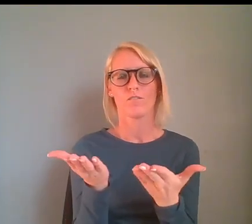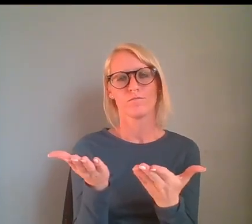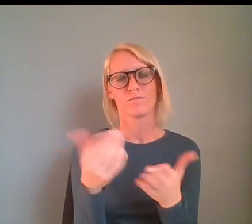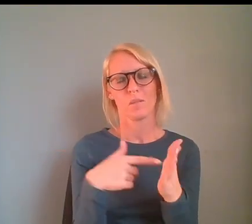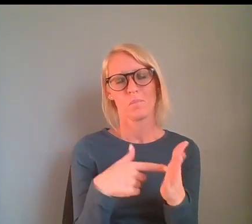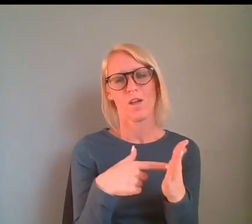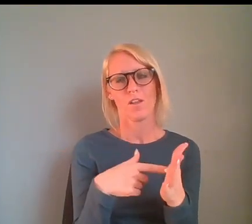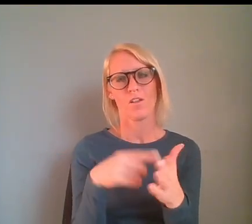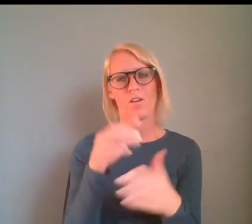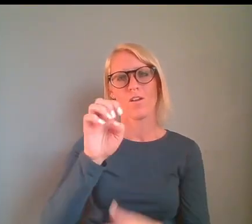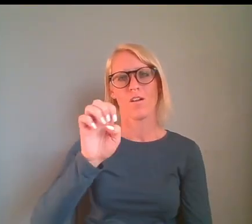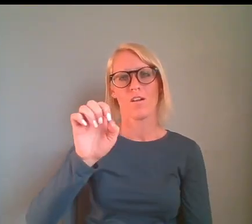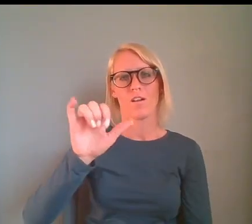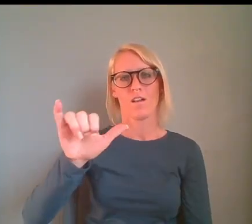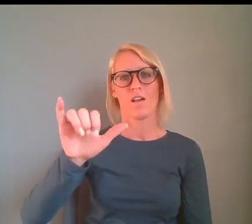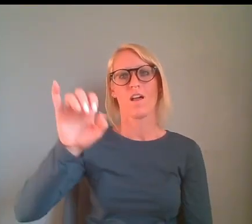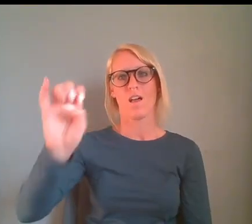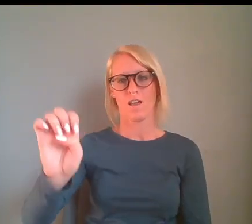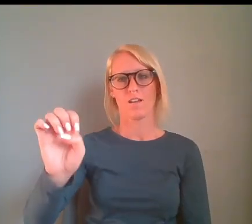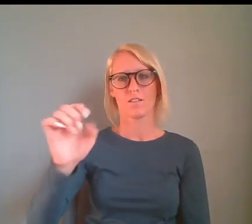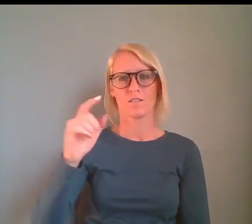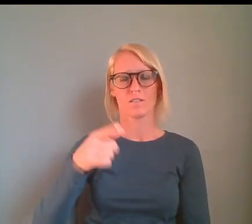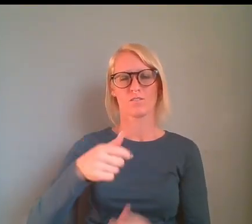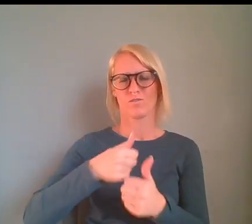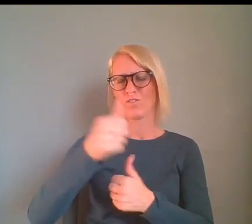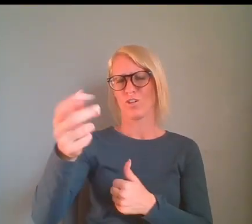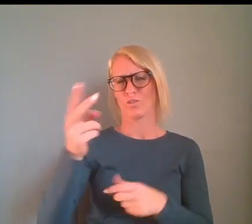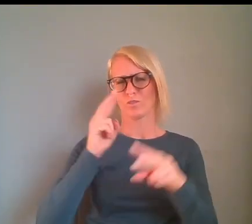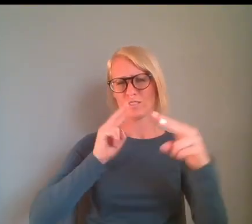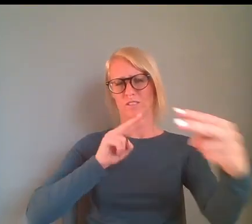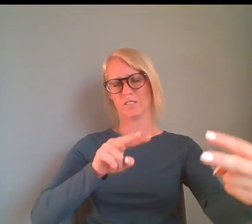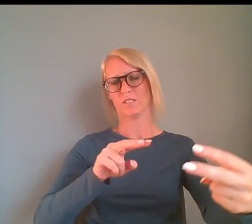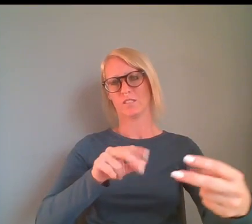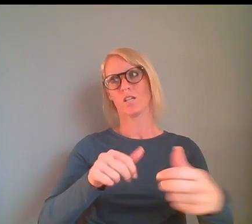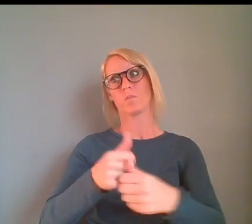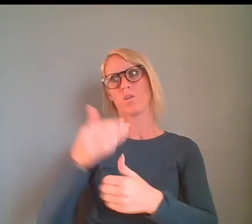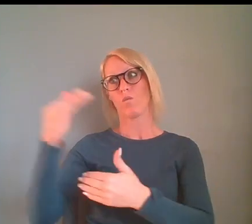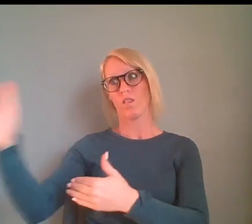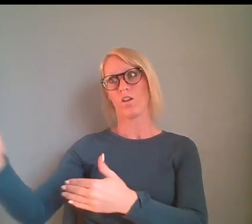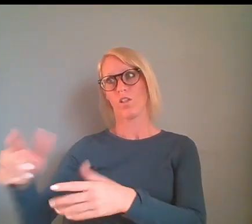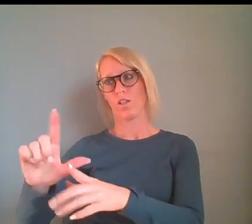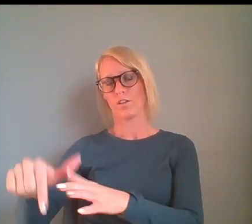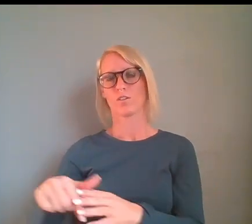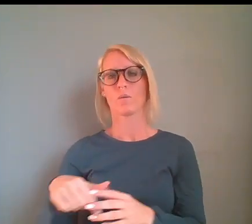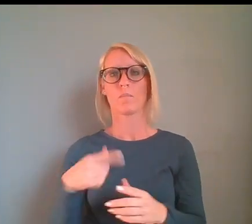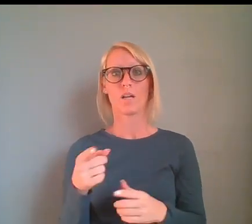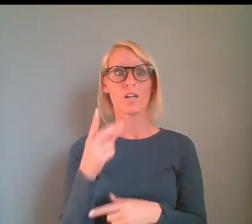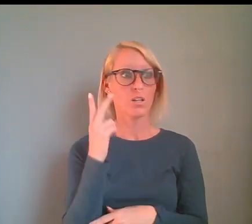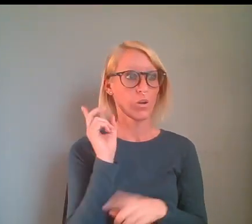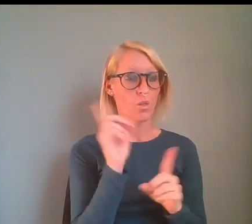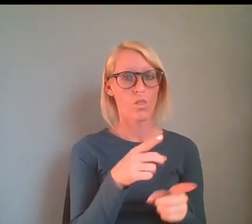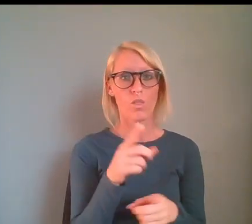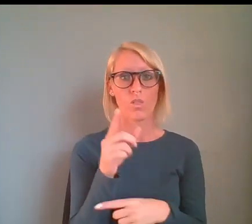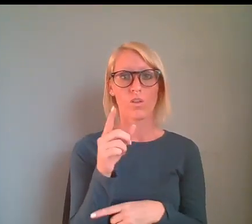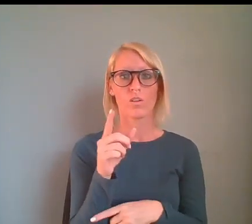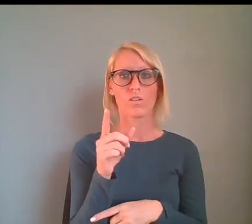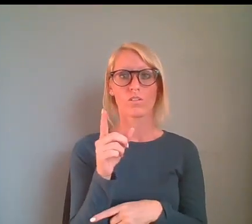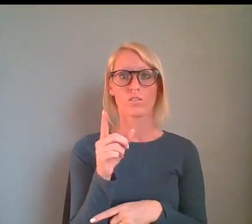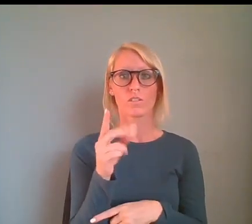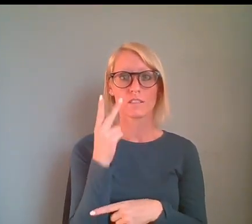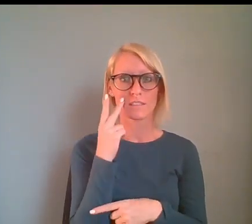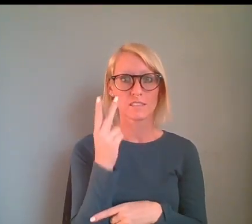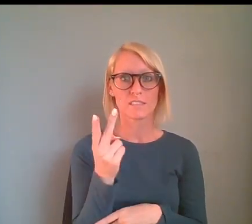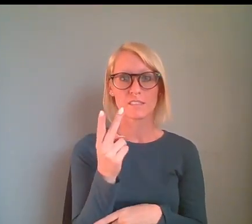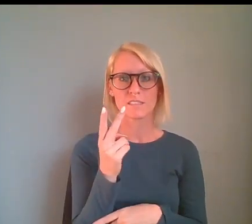model of an eye, and this might be too far for you guys to see. It's going to be over there, but it would be kind of fun for you to really check it out. Come over, and these